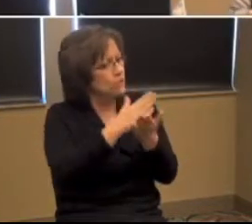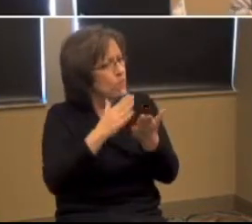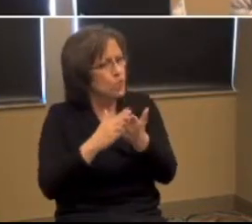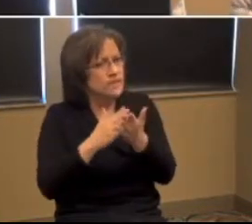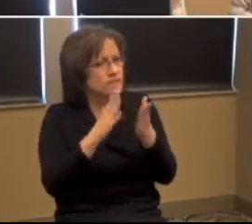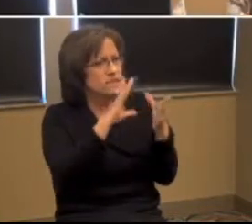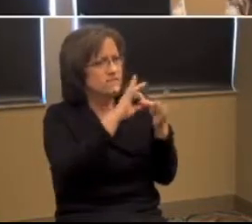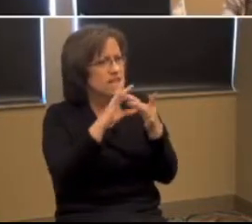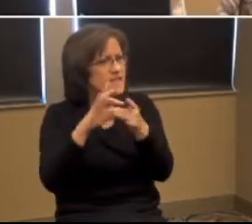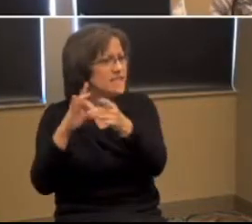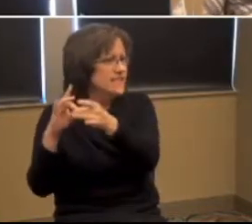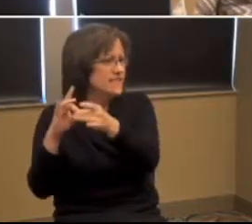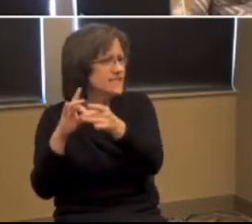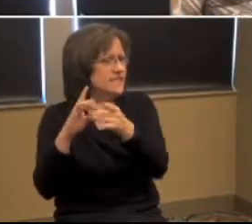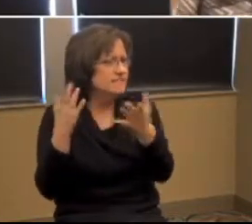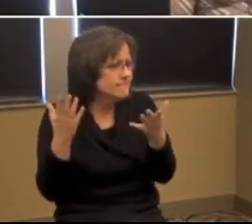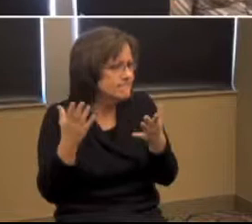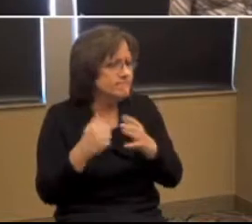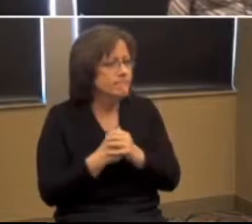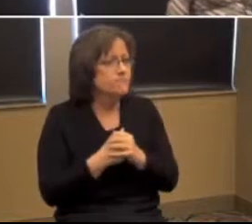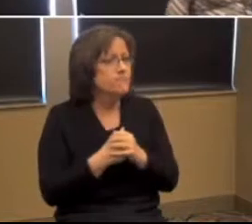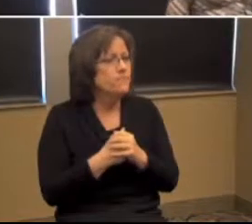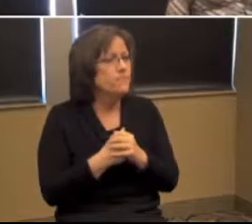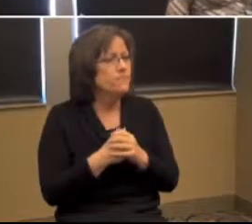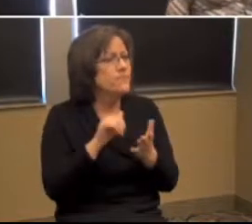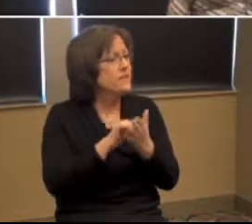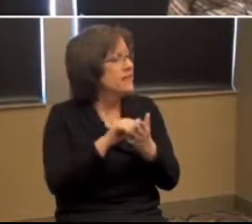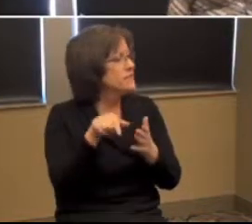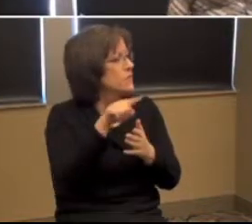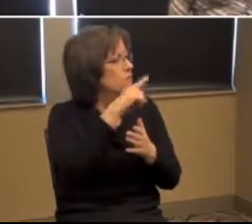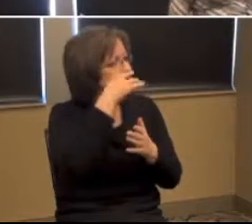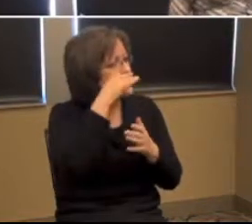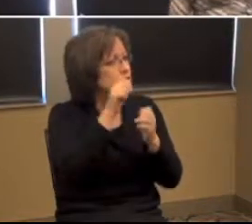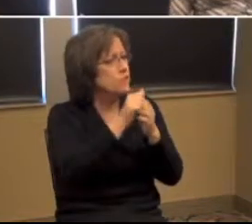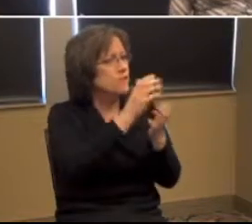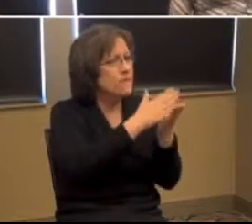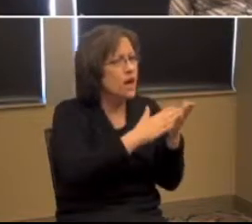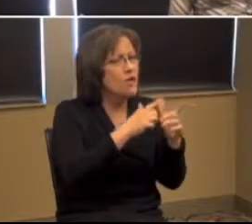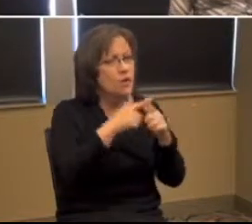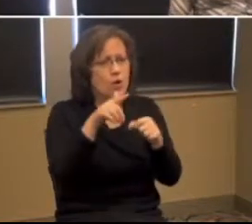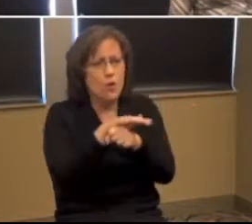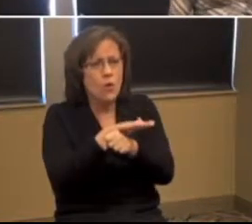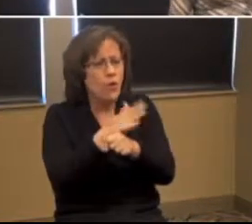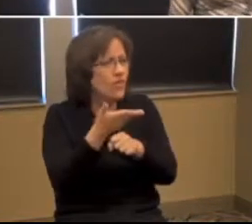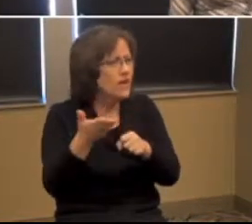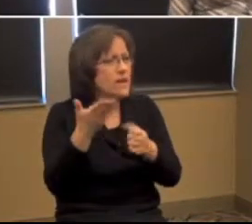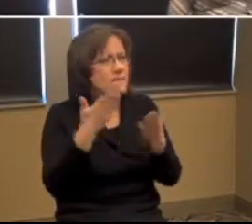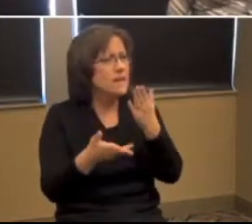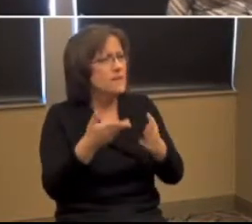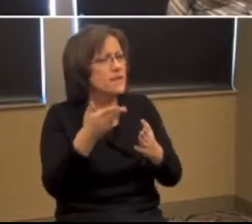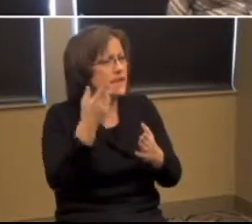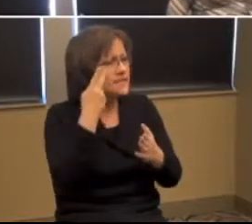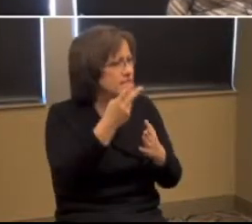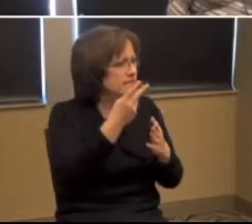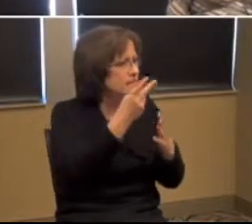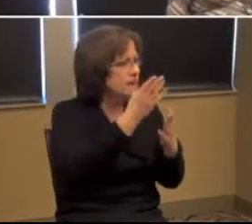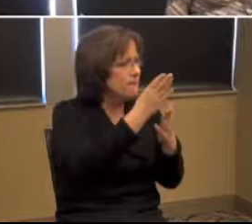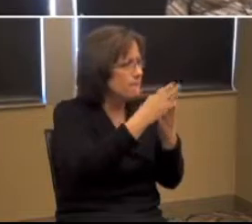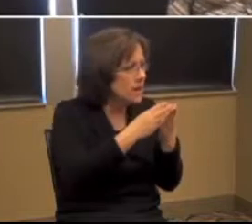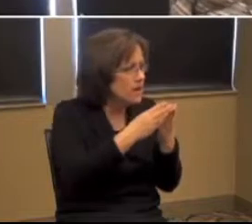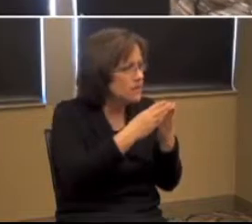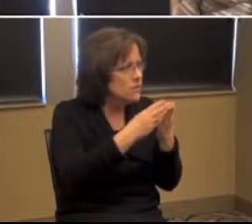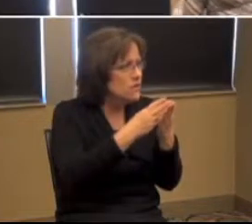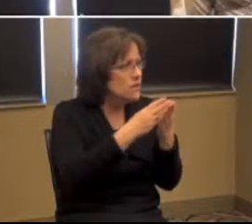together. So these are your kids with part to whole kinds of things. They may see sections